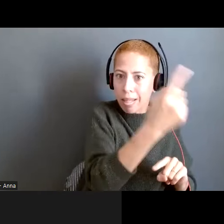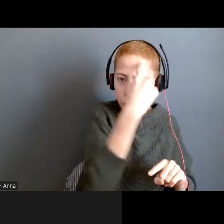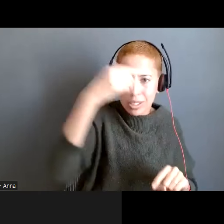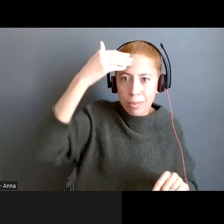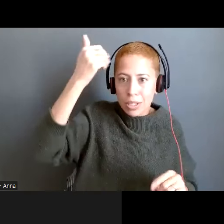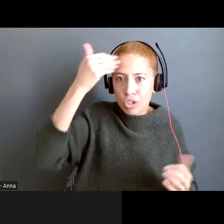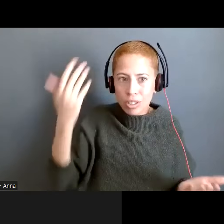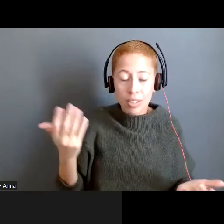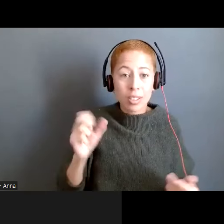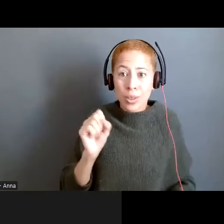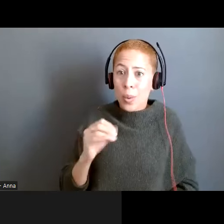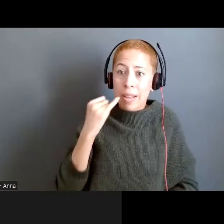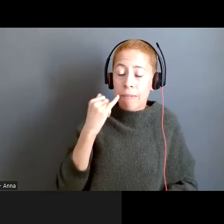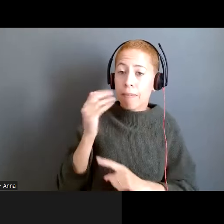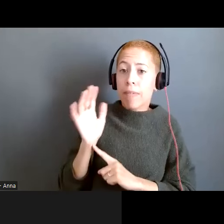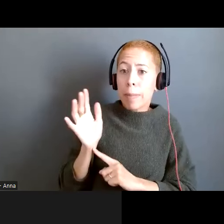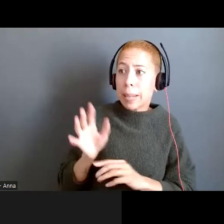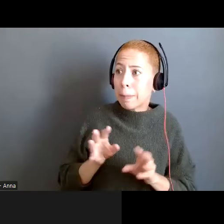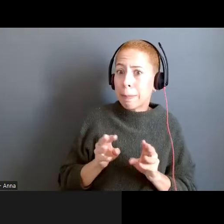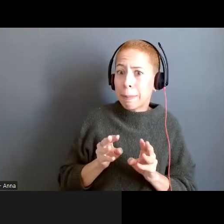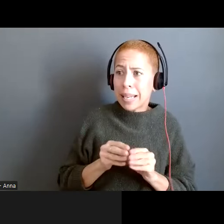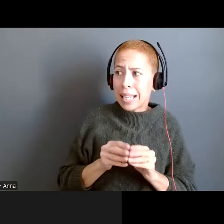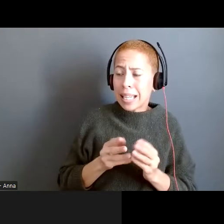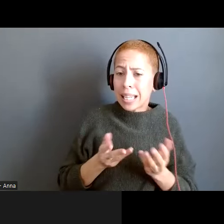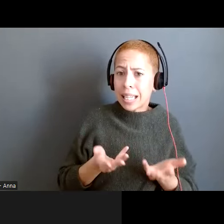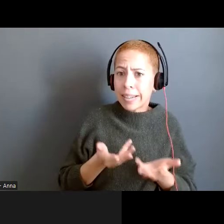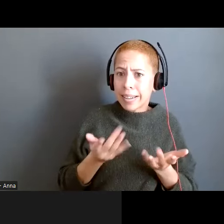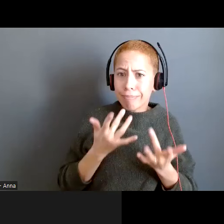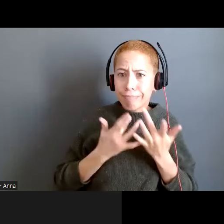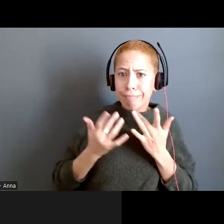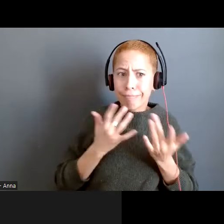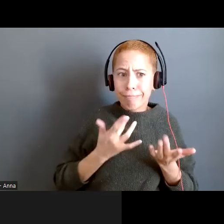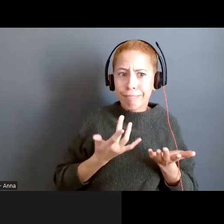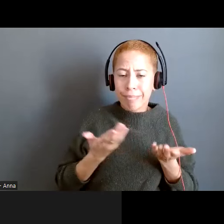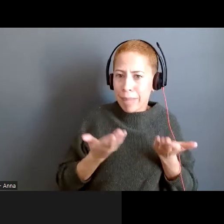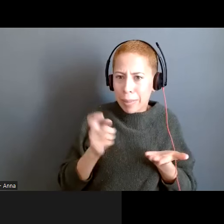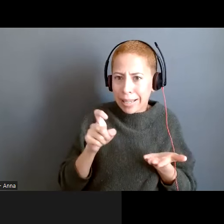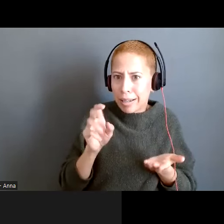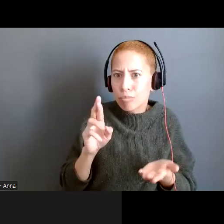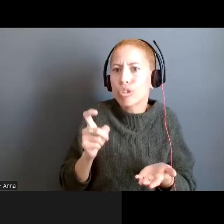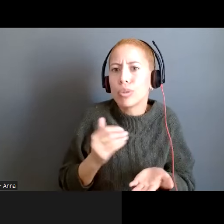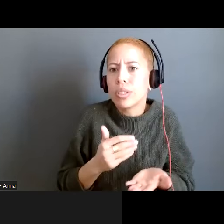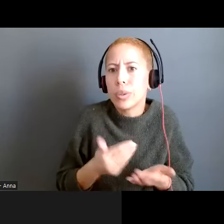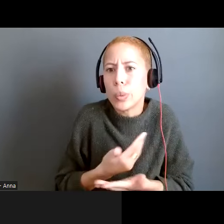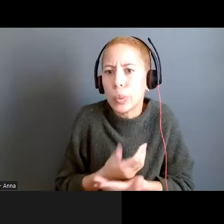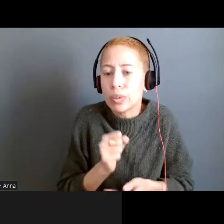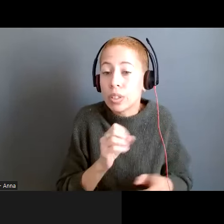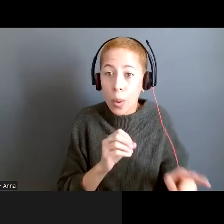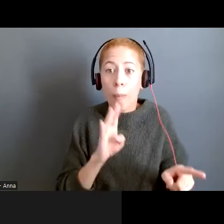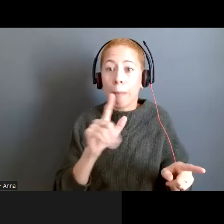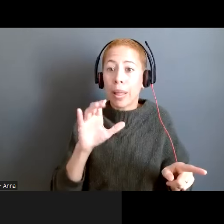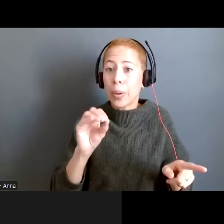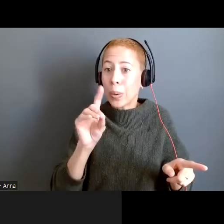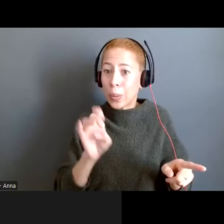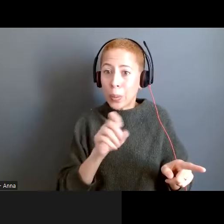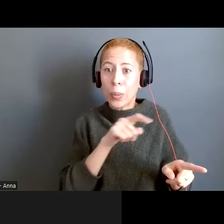know, if you've got a 5-minute meeting, I mean, you can't do anything on that. You're probably renewing your prescription. So BC just changed its billing codes to